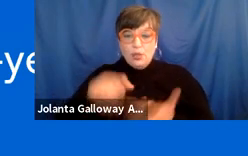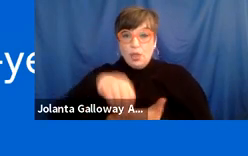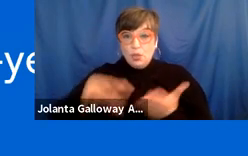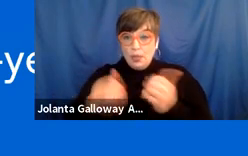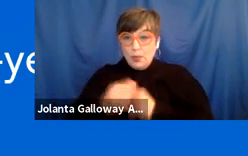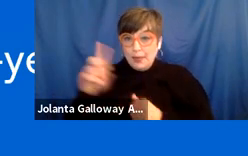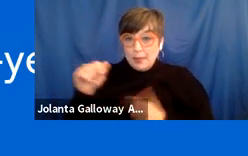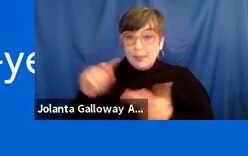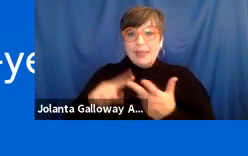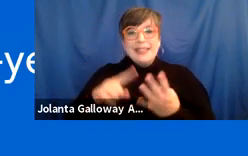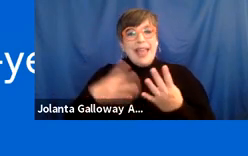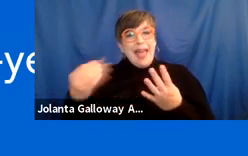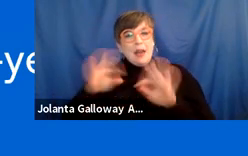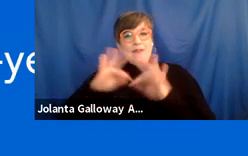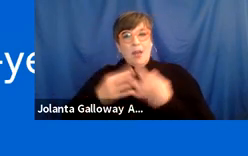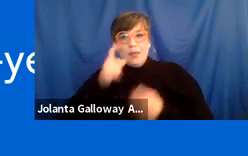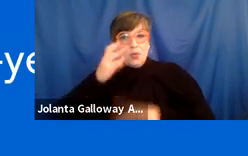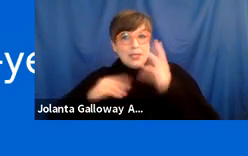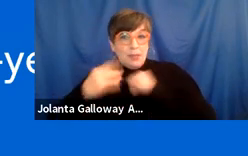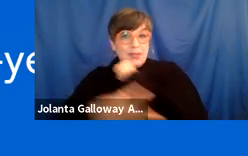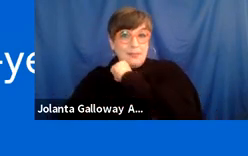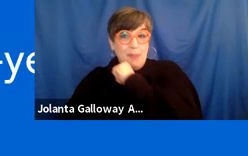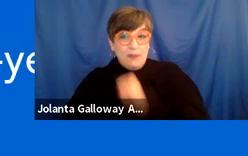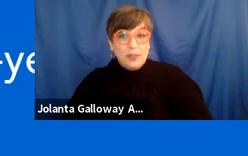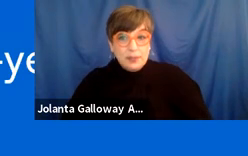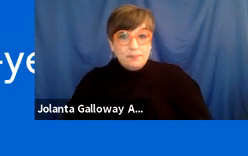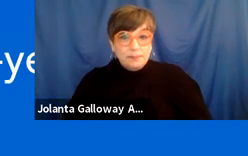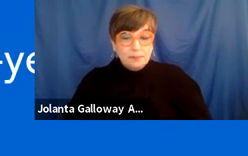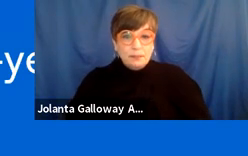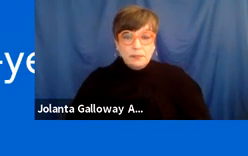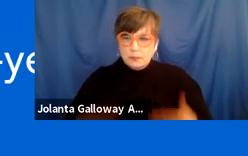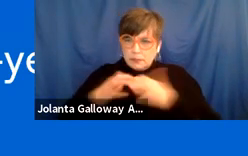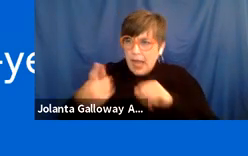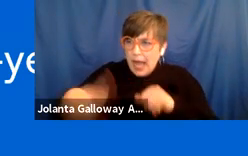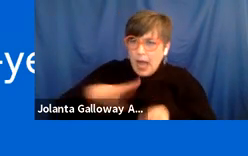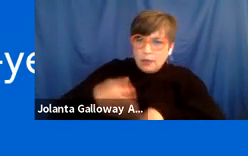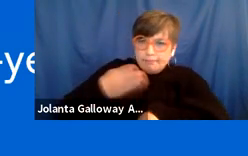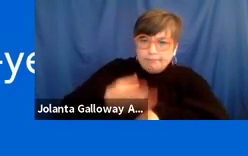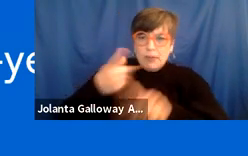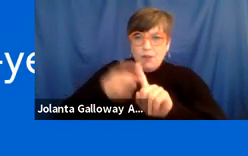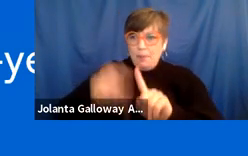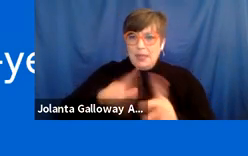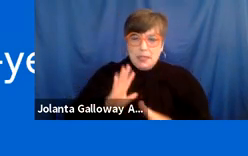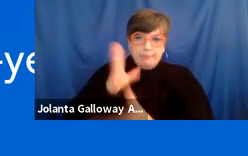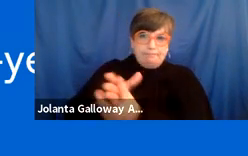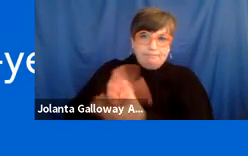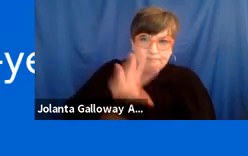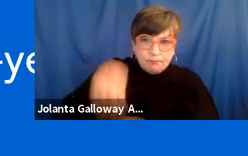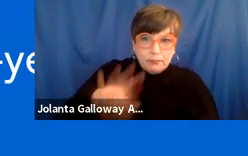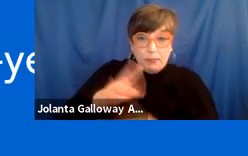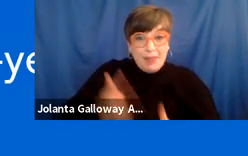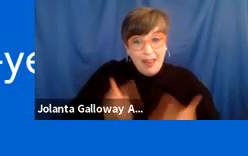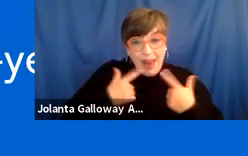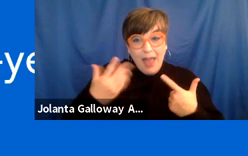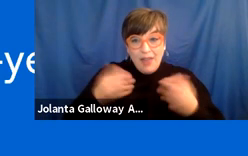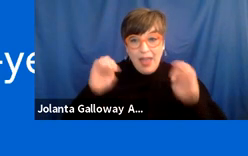students and families experiencing poverty. In order to help them recover from this disruption to their lives and to their education, we